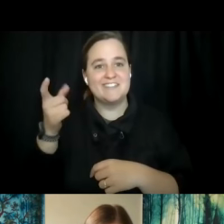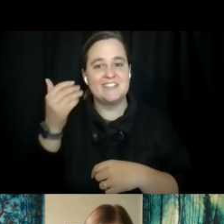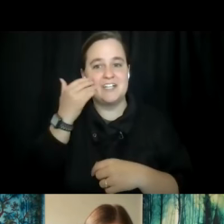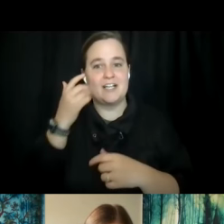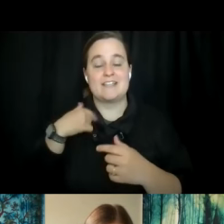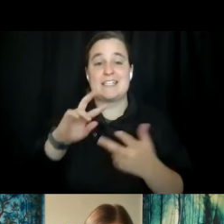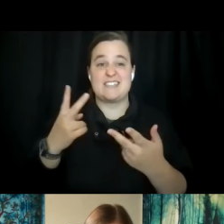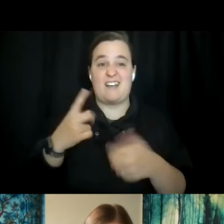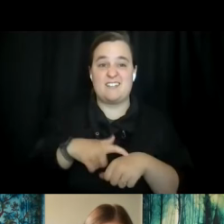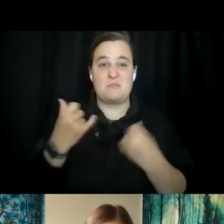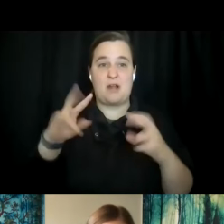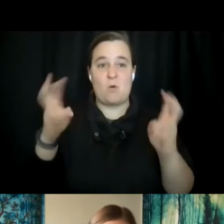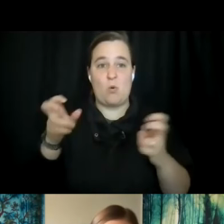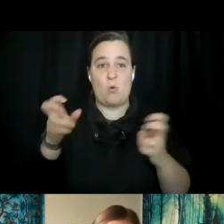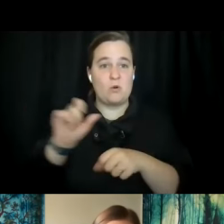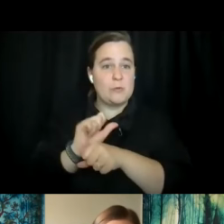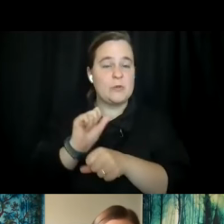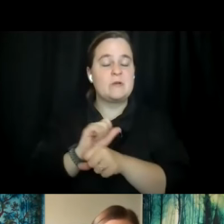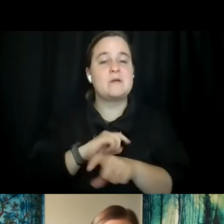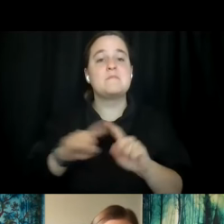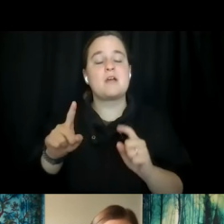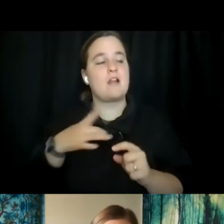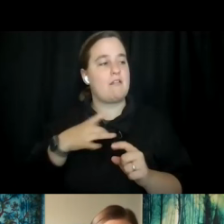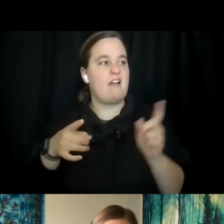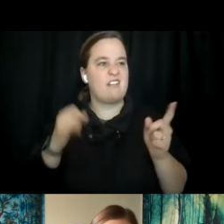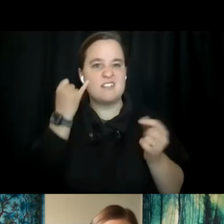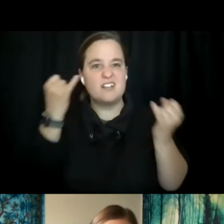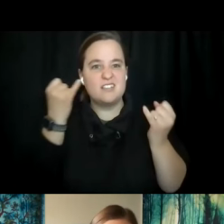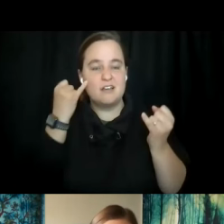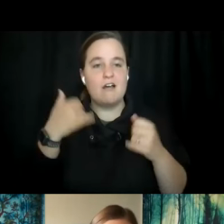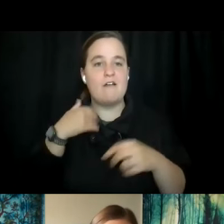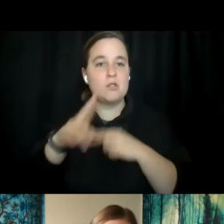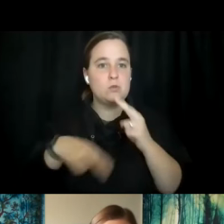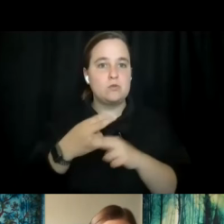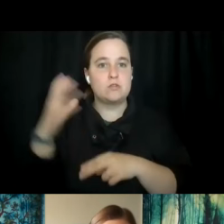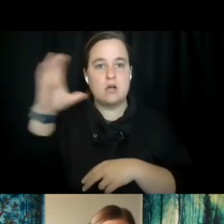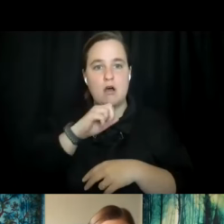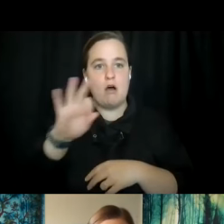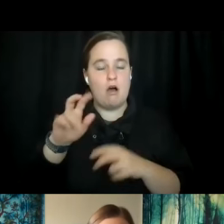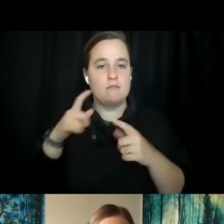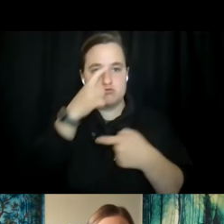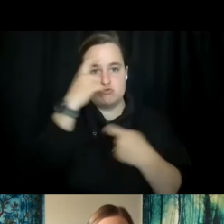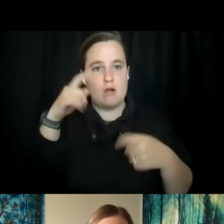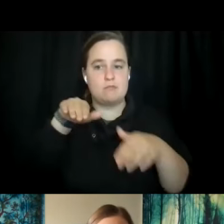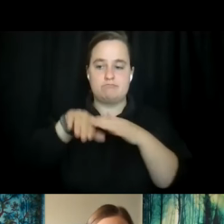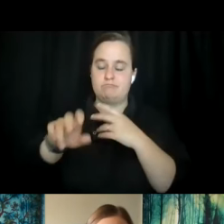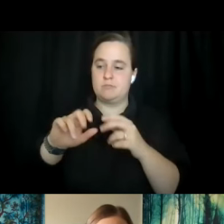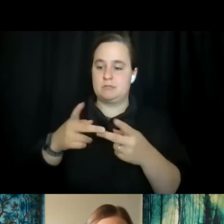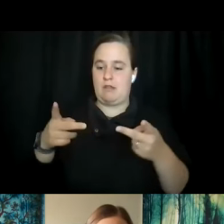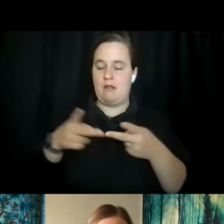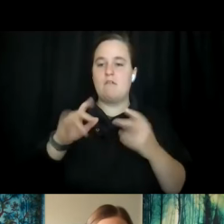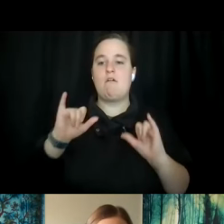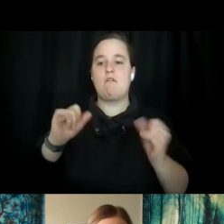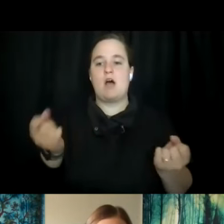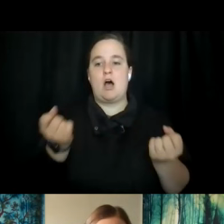quoted her in something. But I really like this idea, going into spaces and having that